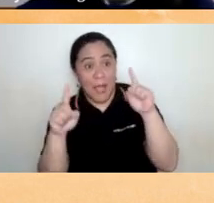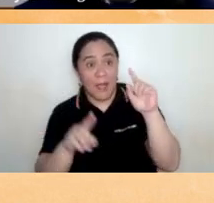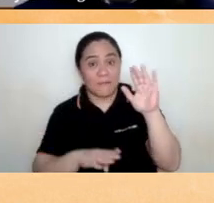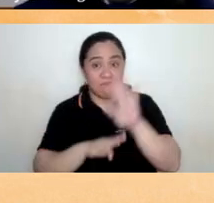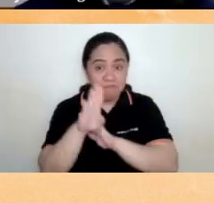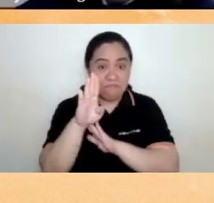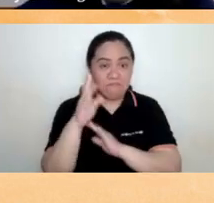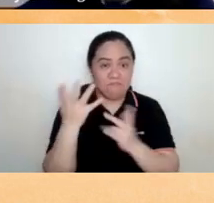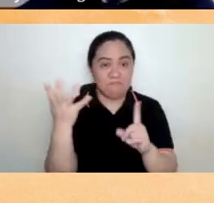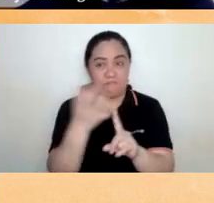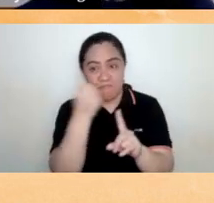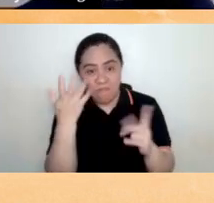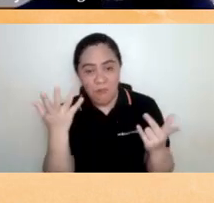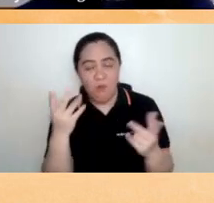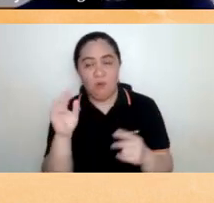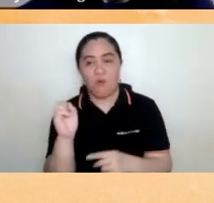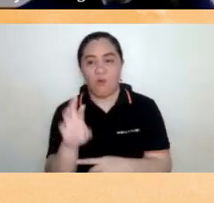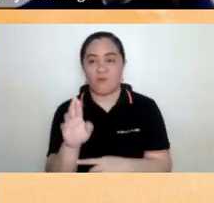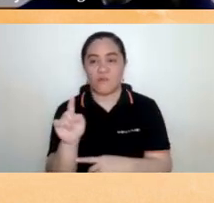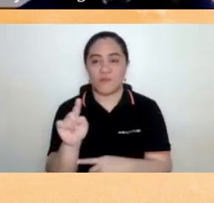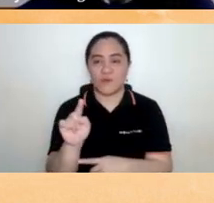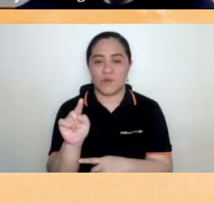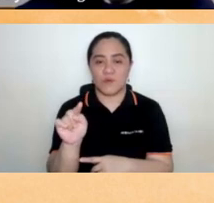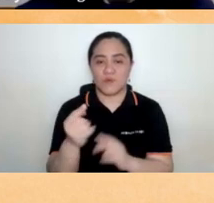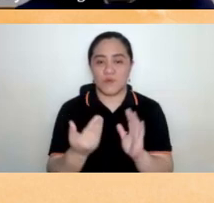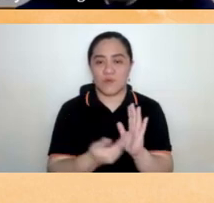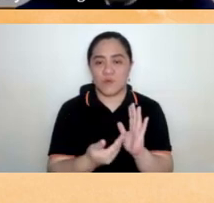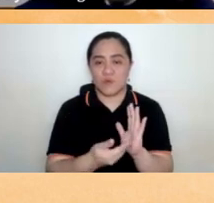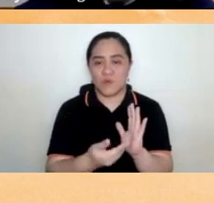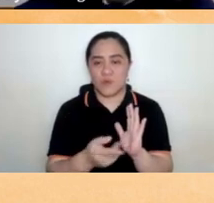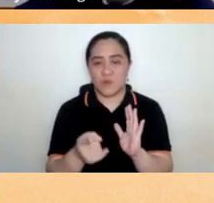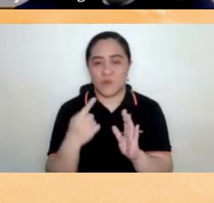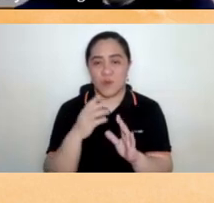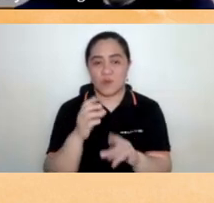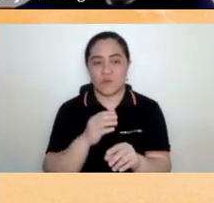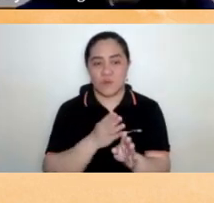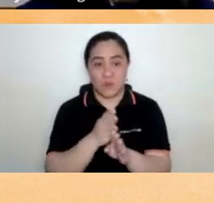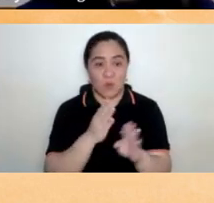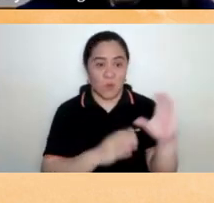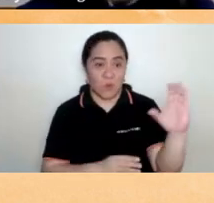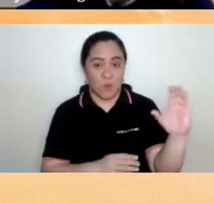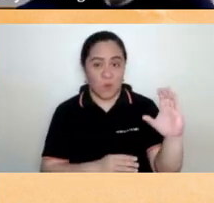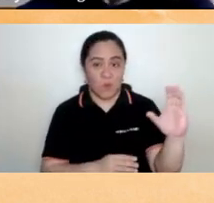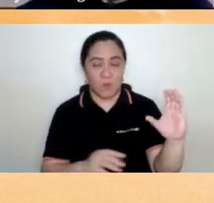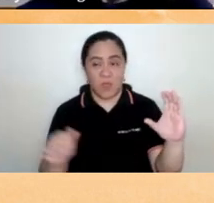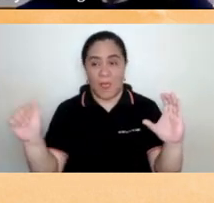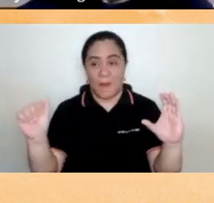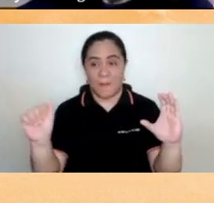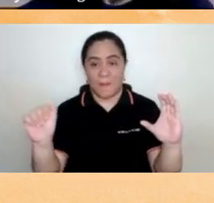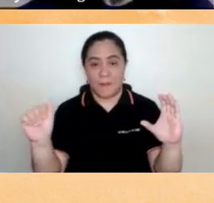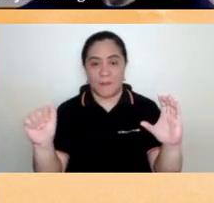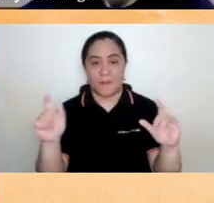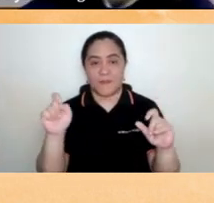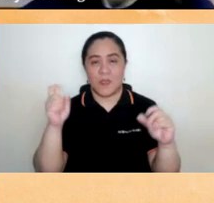doing. And that will give some proof to the cortex and the amygdala that their thought